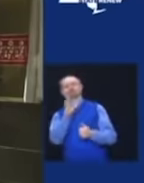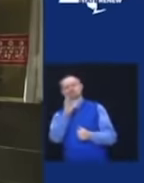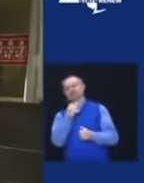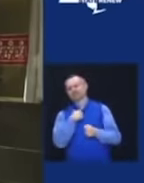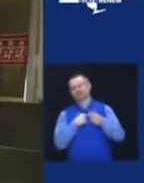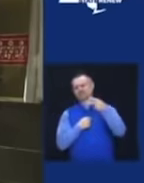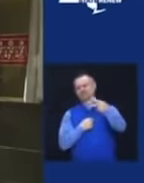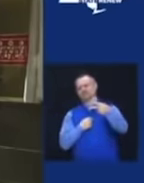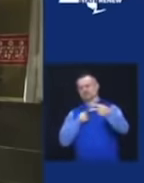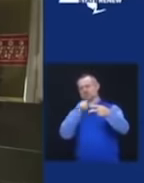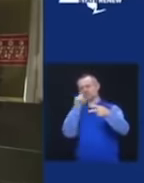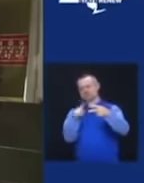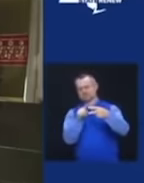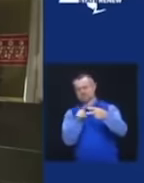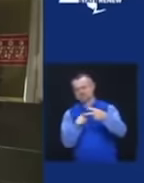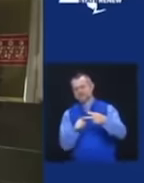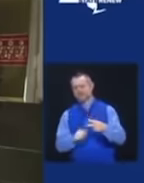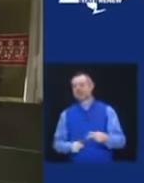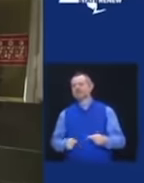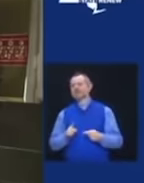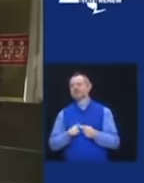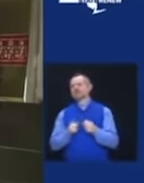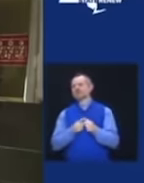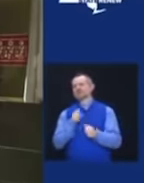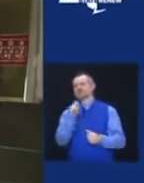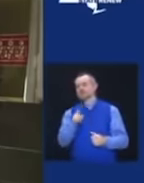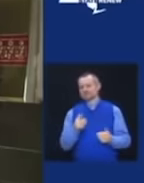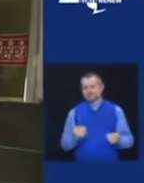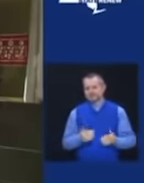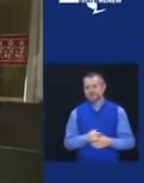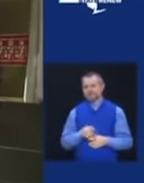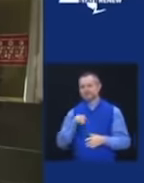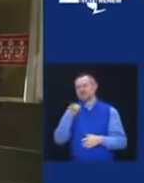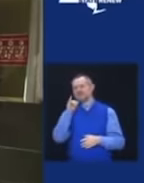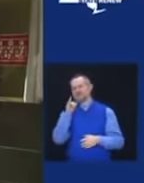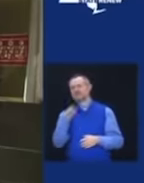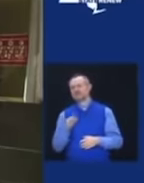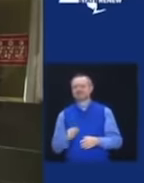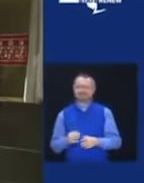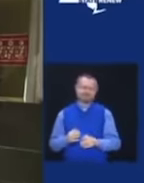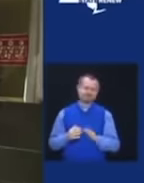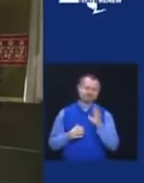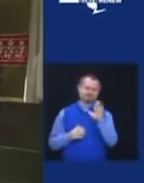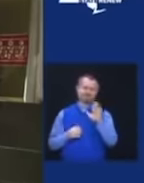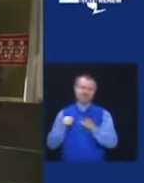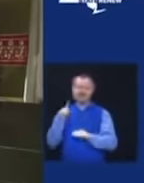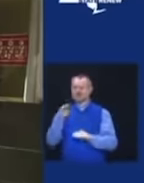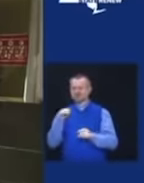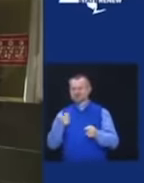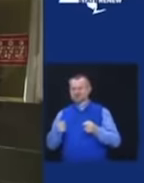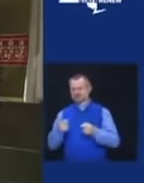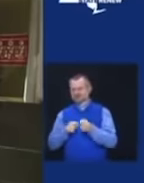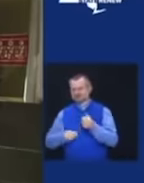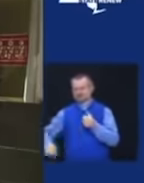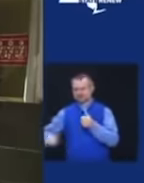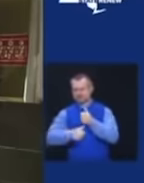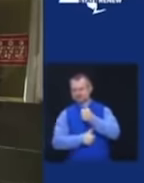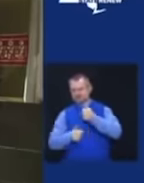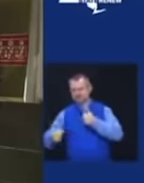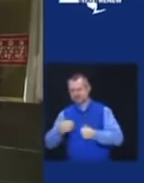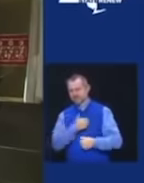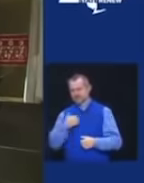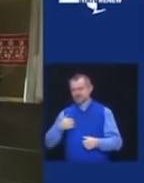questions. My first one is, if a member of your administration had done what you are currently accused of